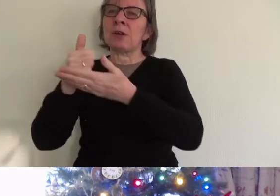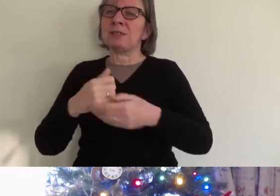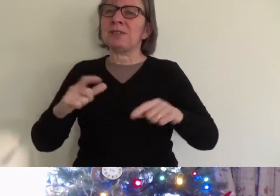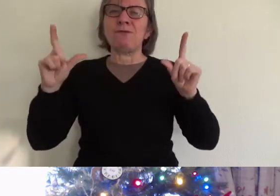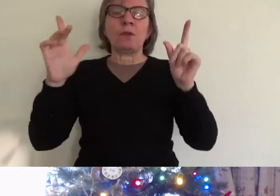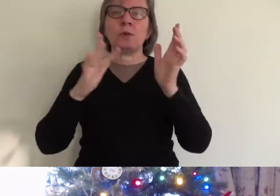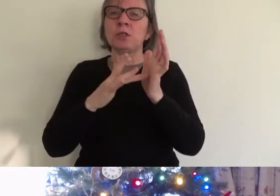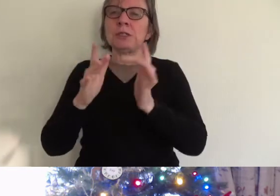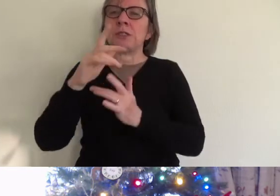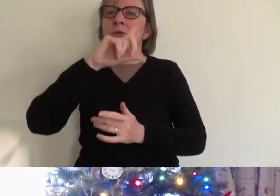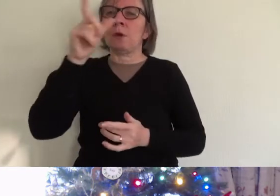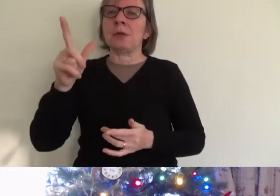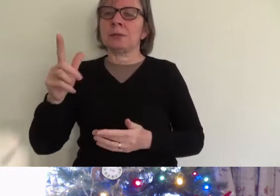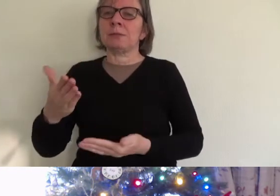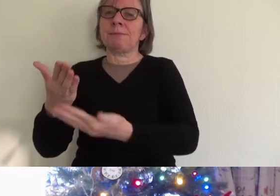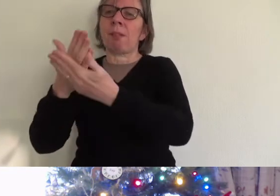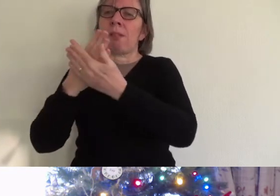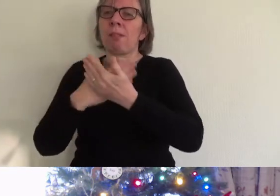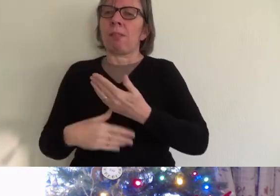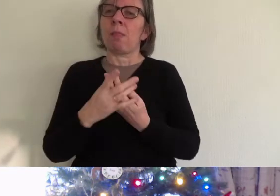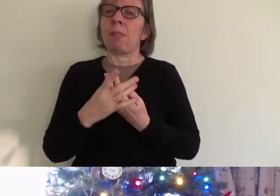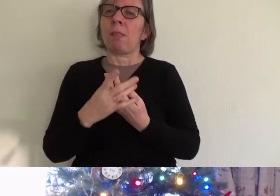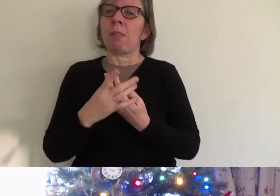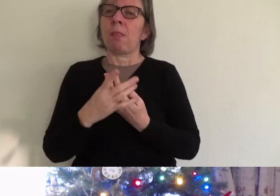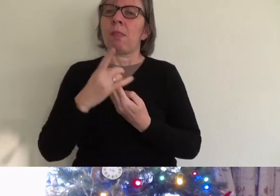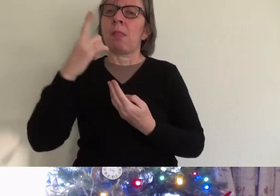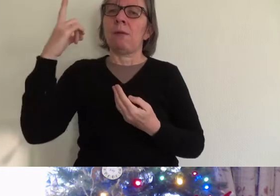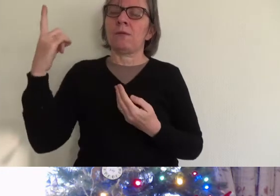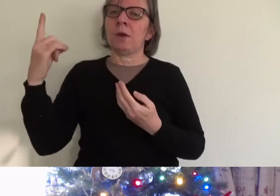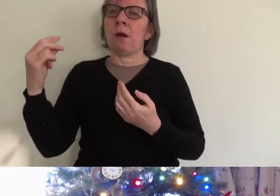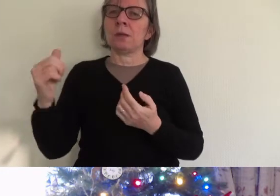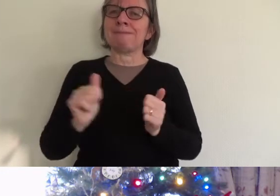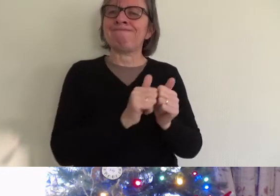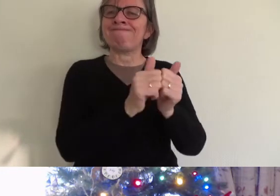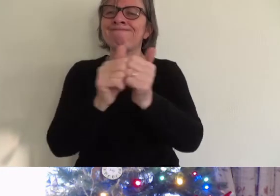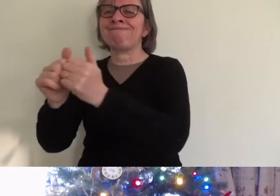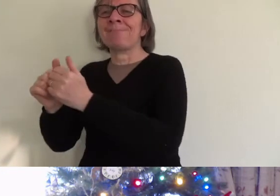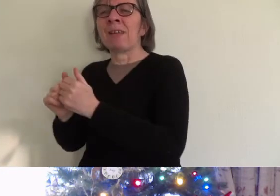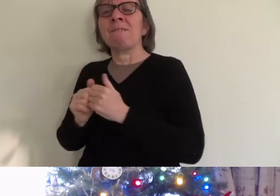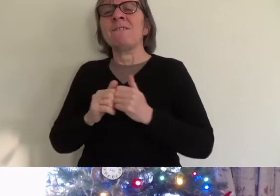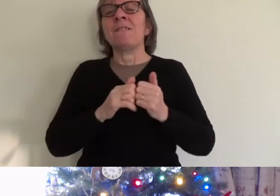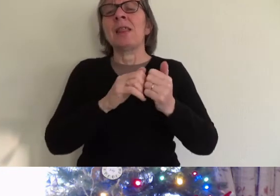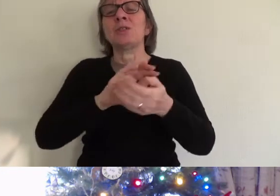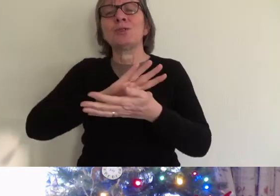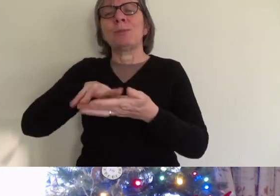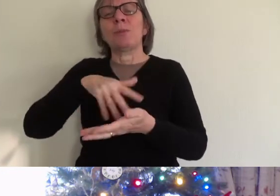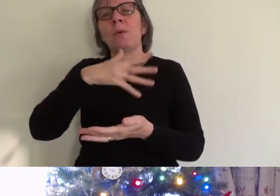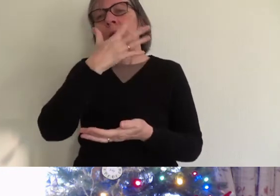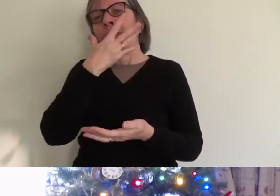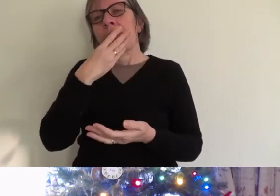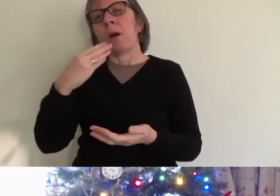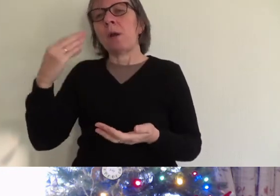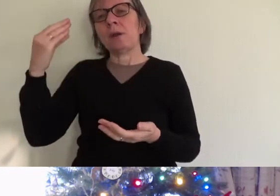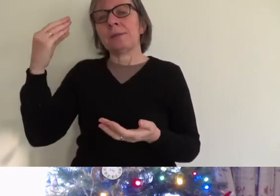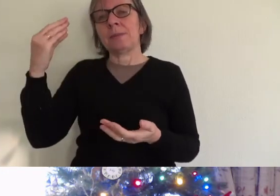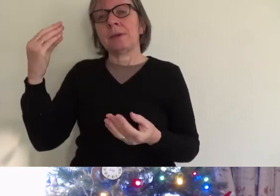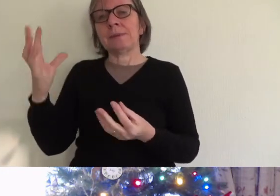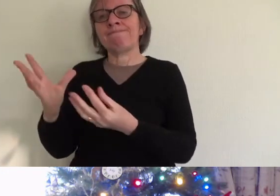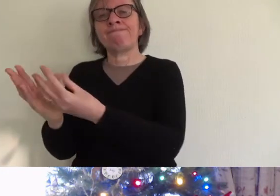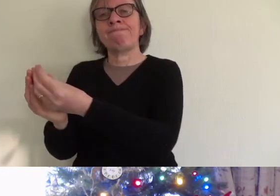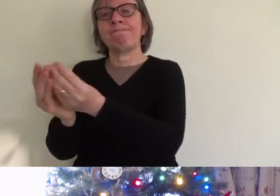grace of our Lord Jesus Christ and the love of God and the fellowship of